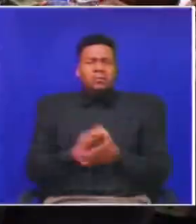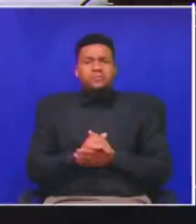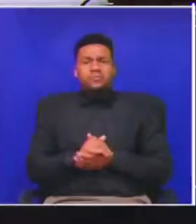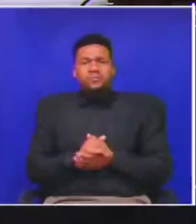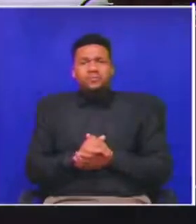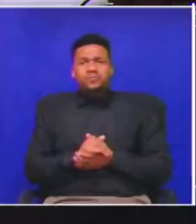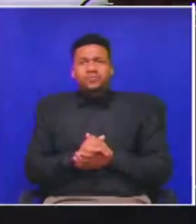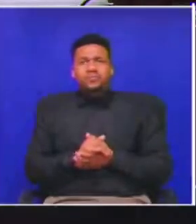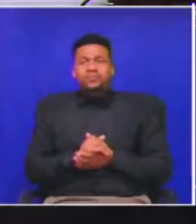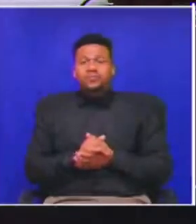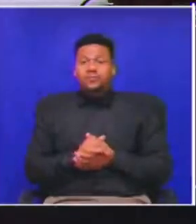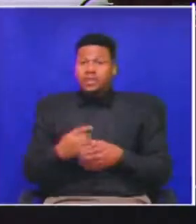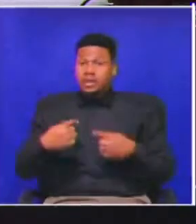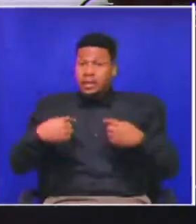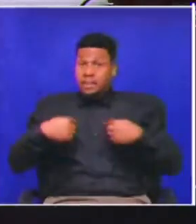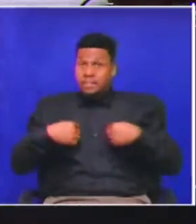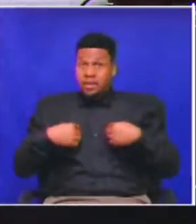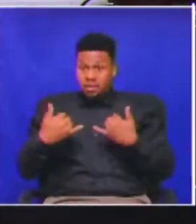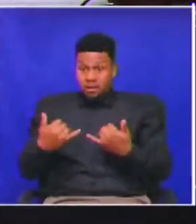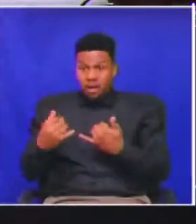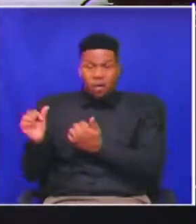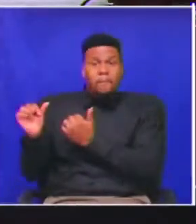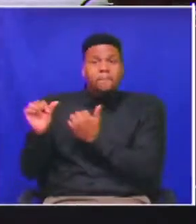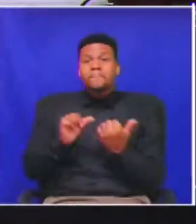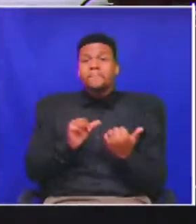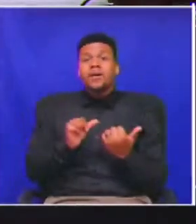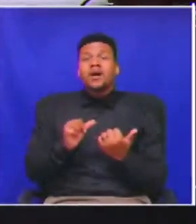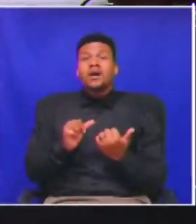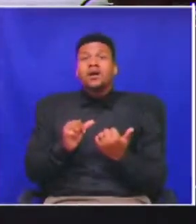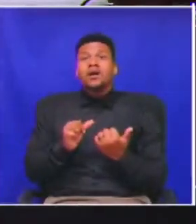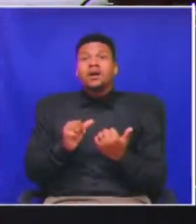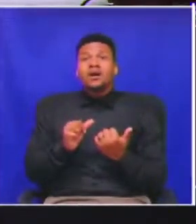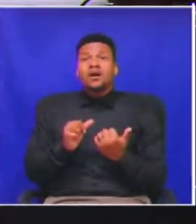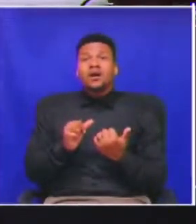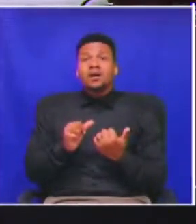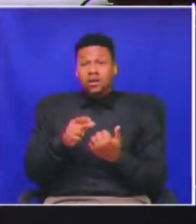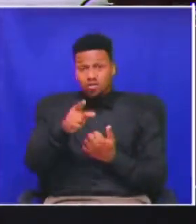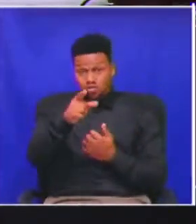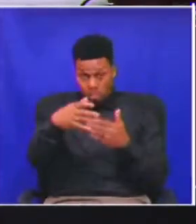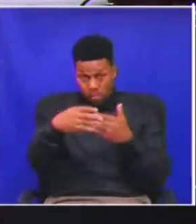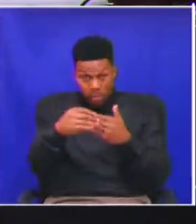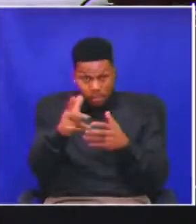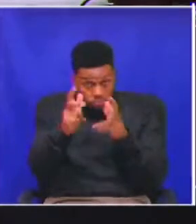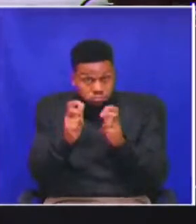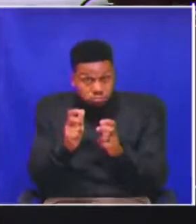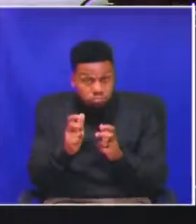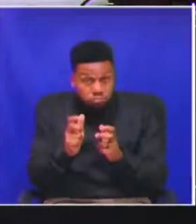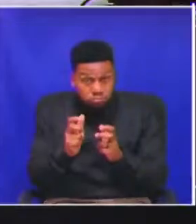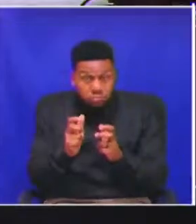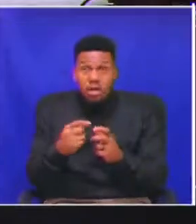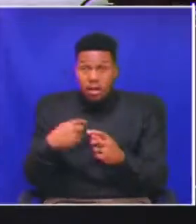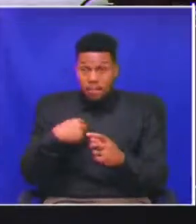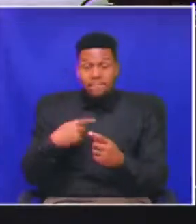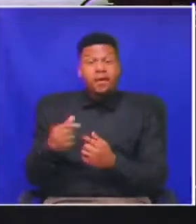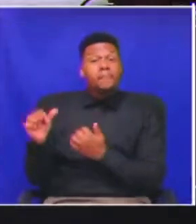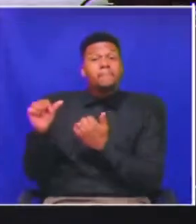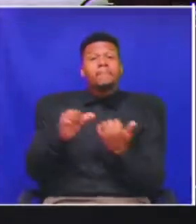And I've just come back, when the member is listening, I've just come back